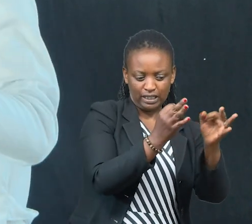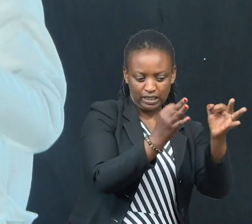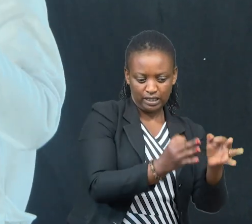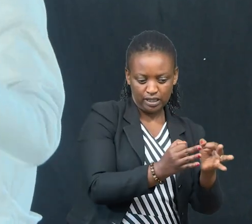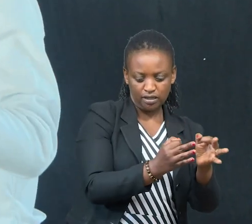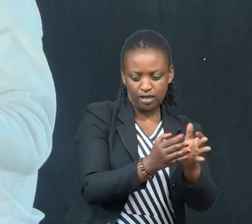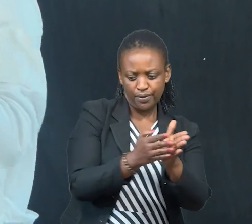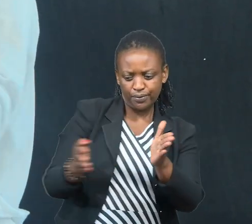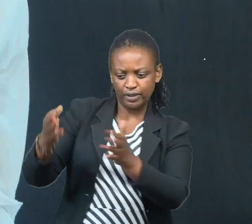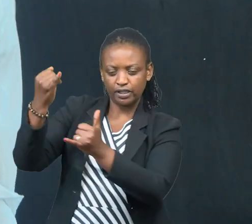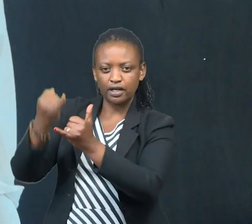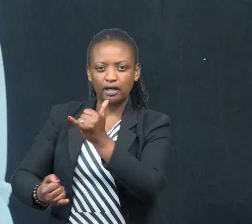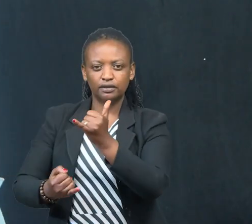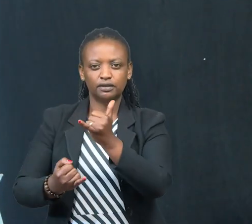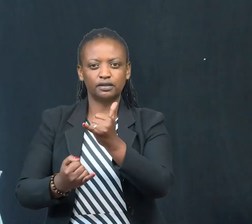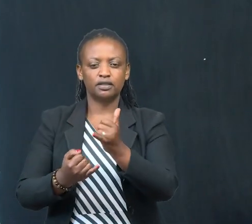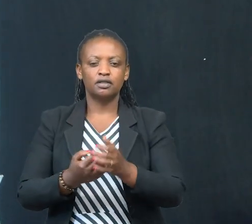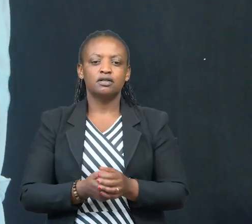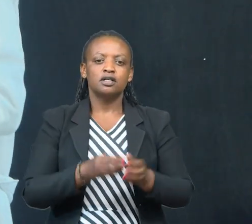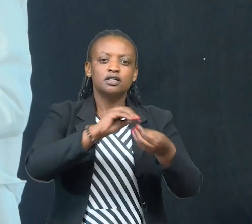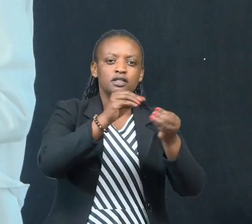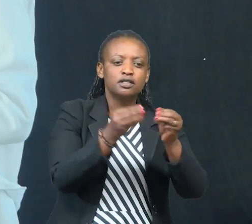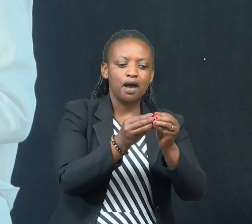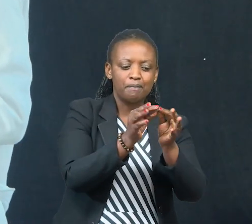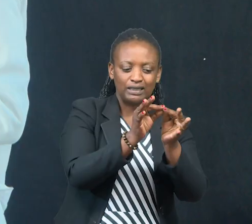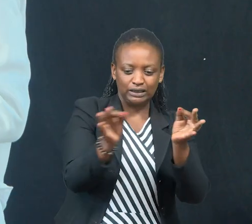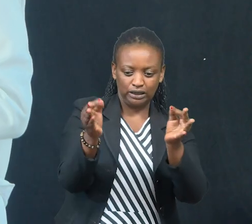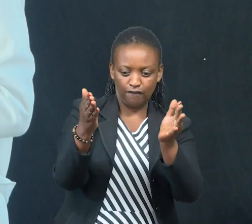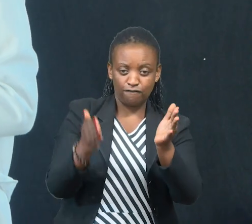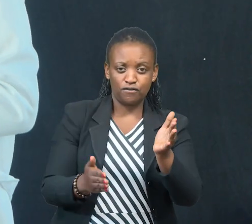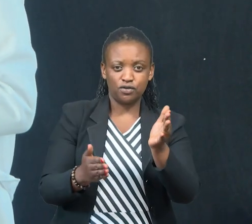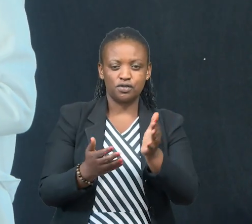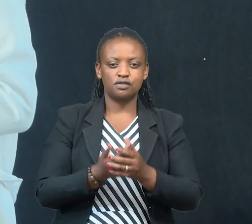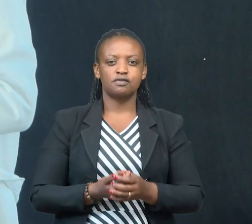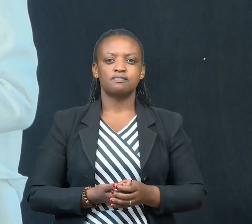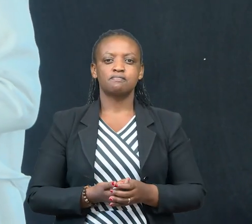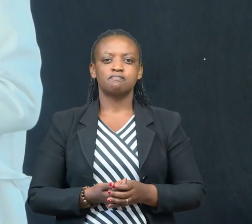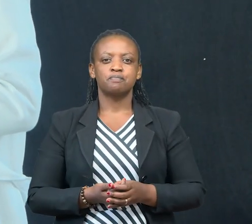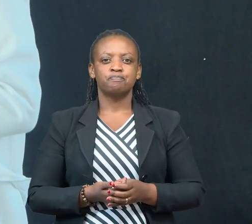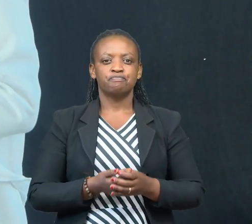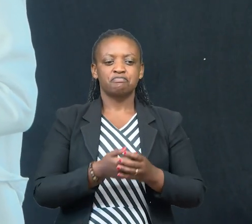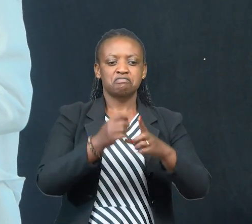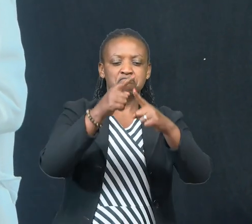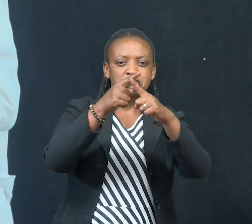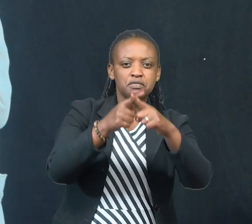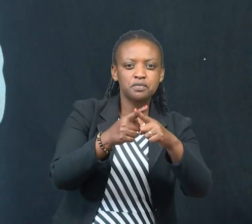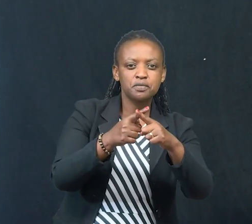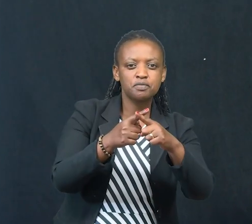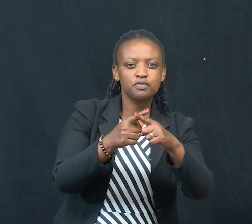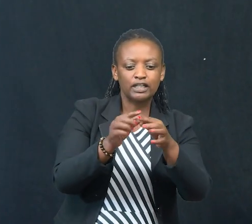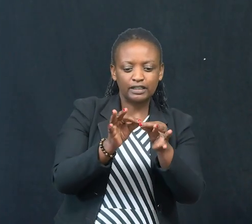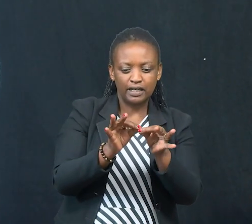first object to the last object is equal to the number of intervals, okay,